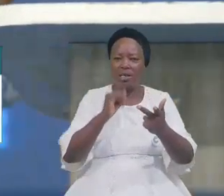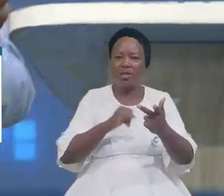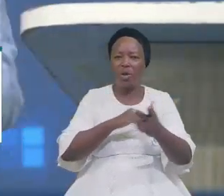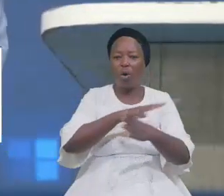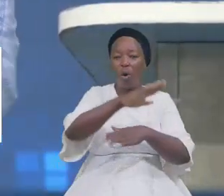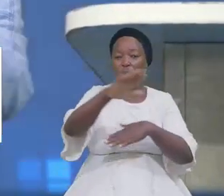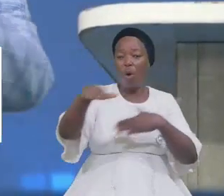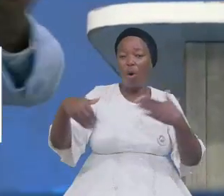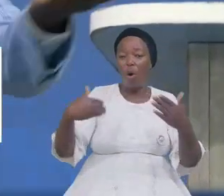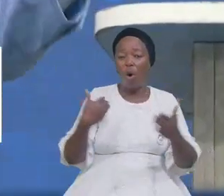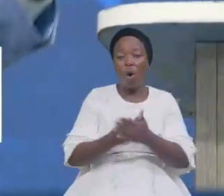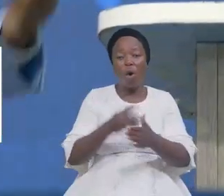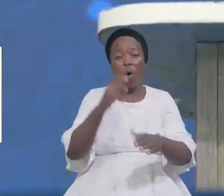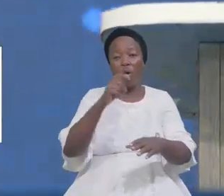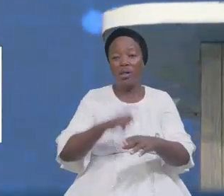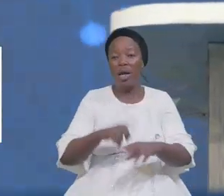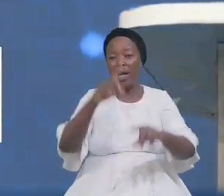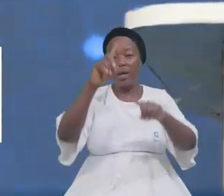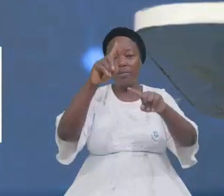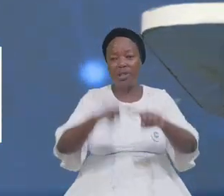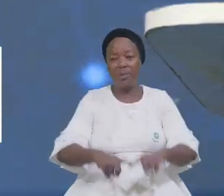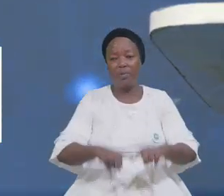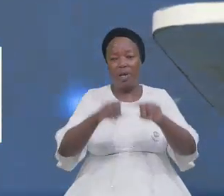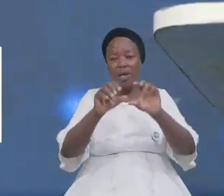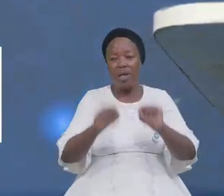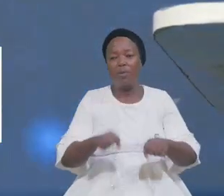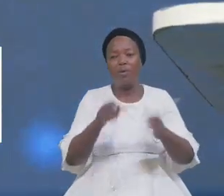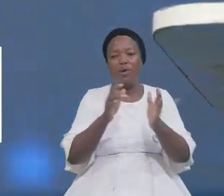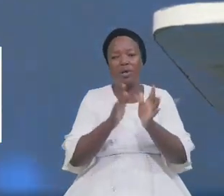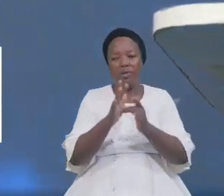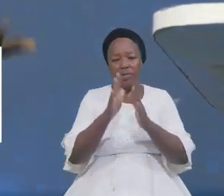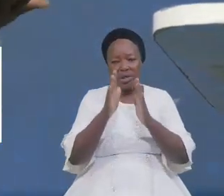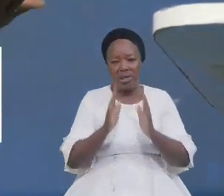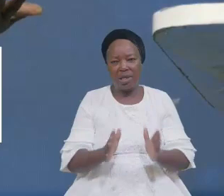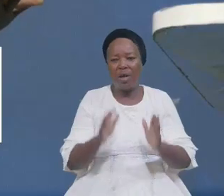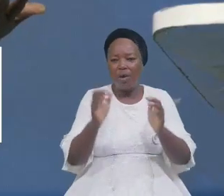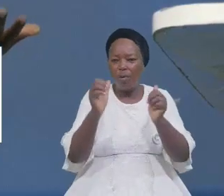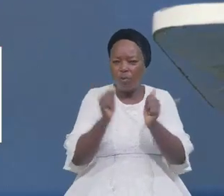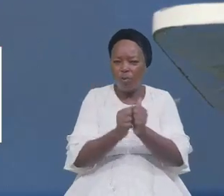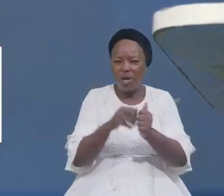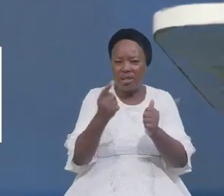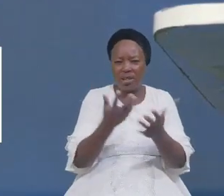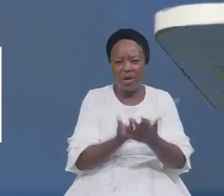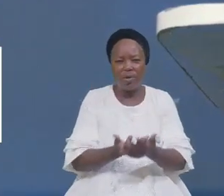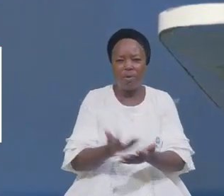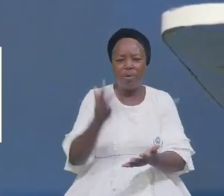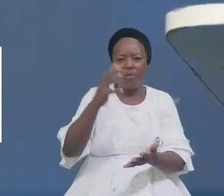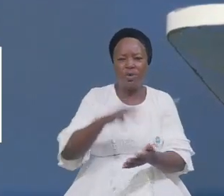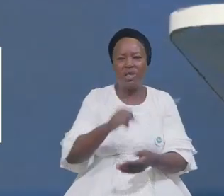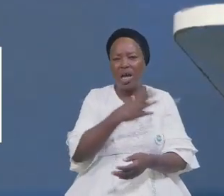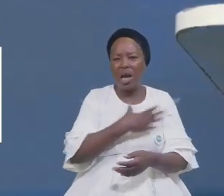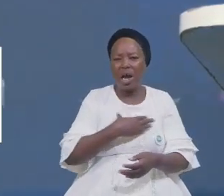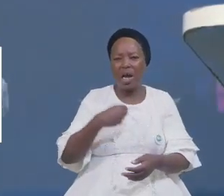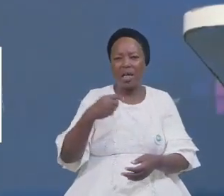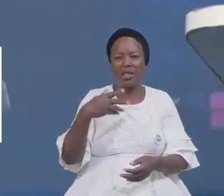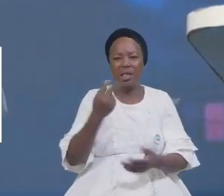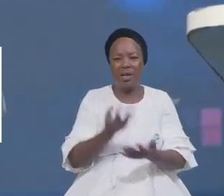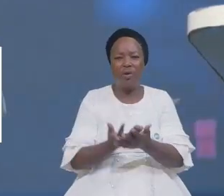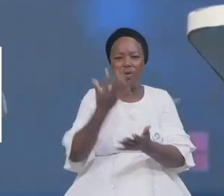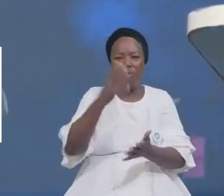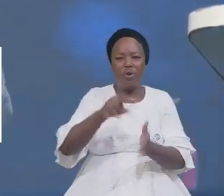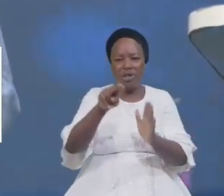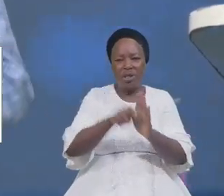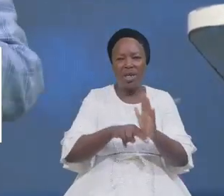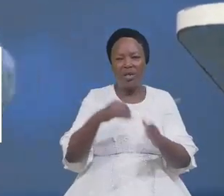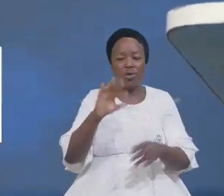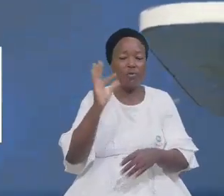all-time trustworthy Christian with the riches and the richness of